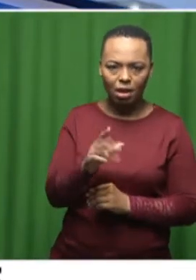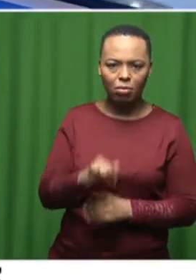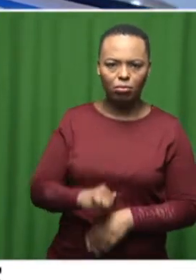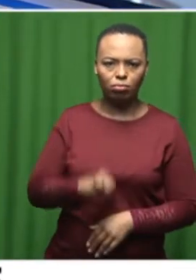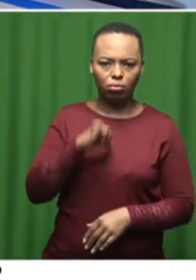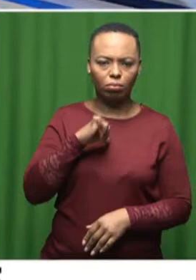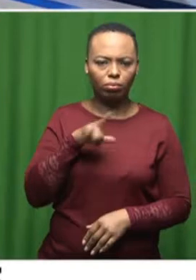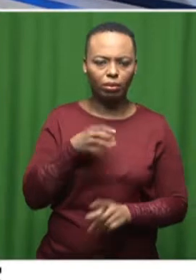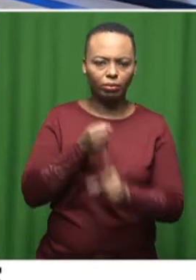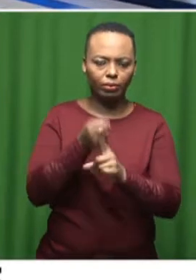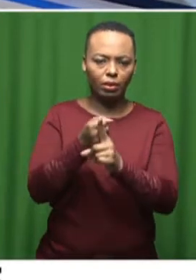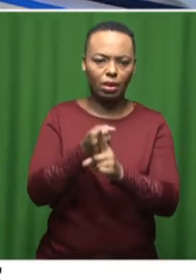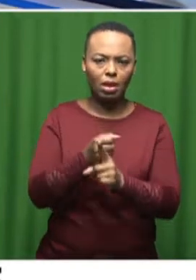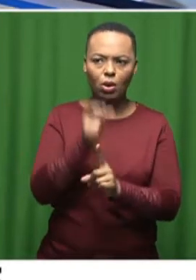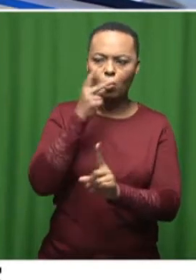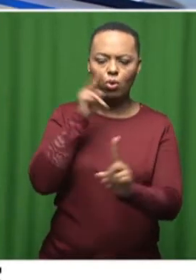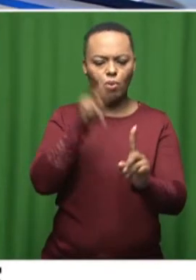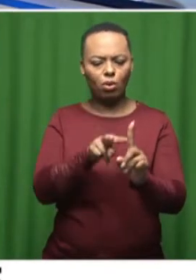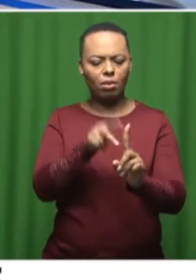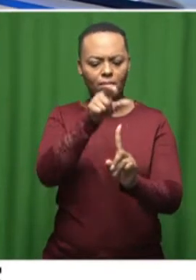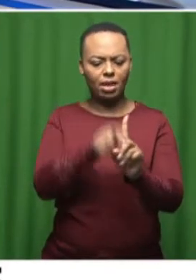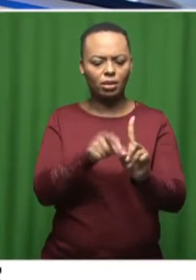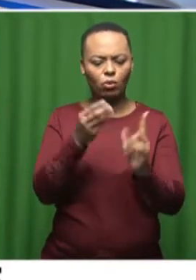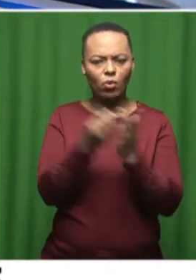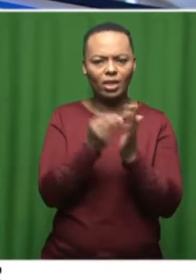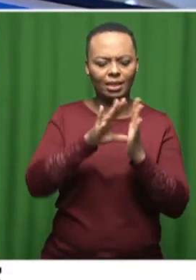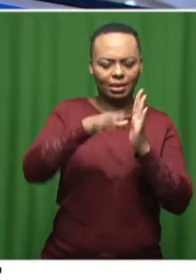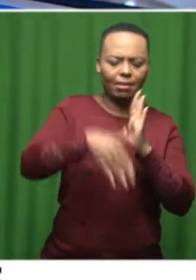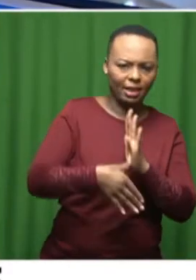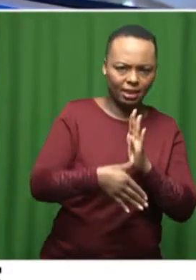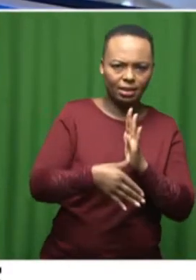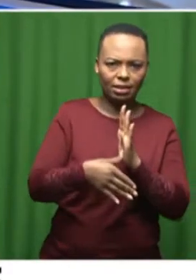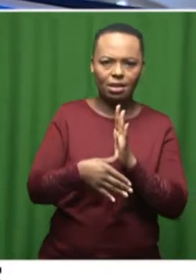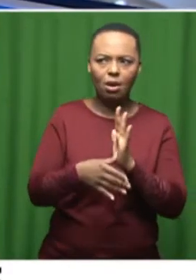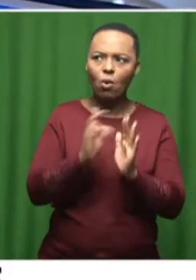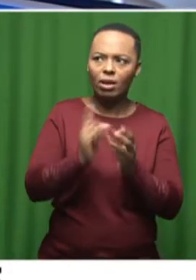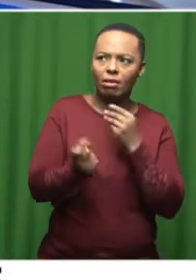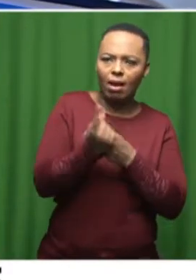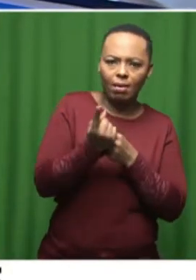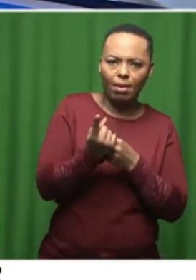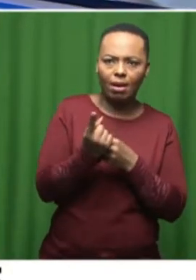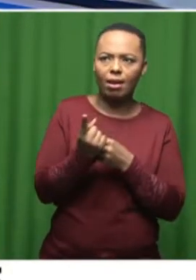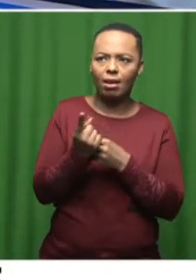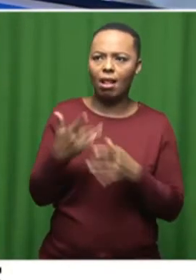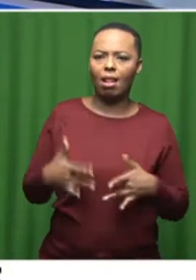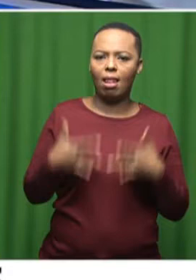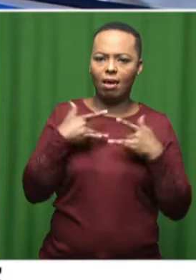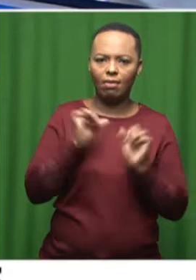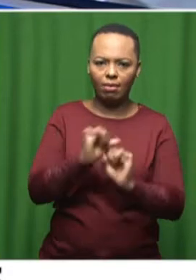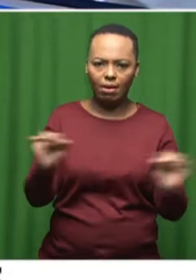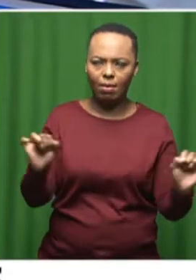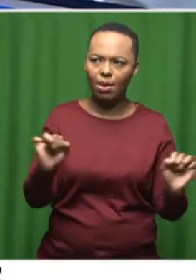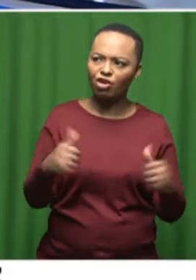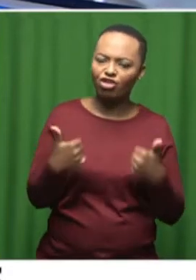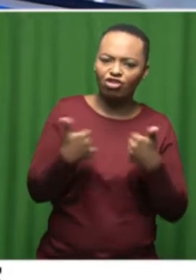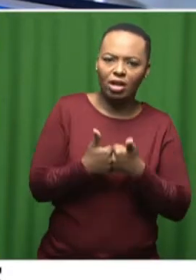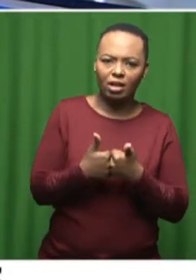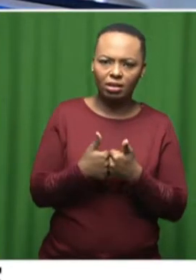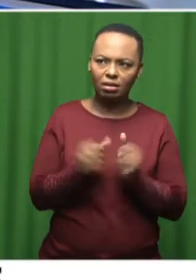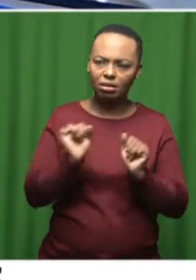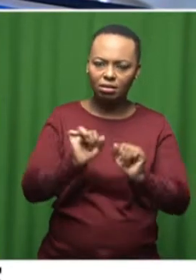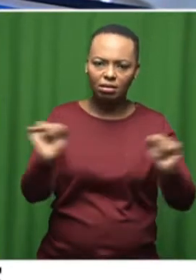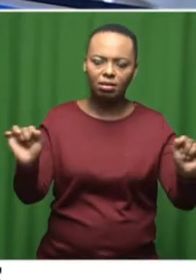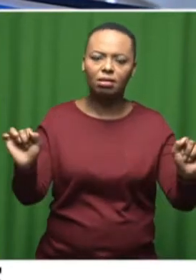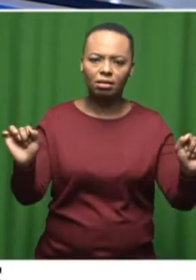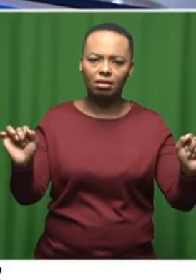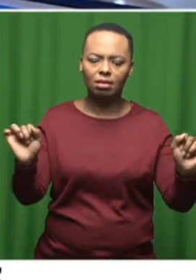what persons with disabilities have to actually go through, just in terms of the challenges that they face